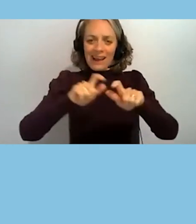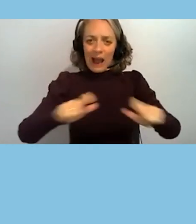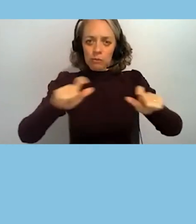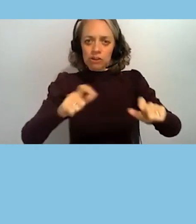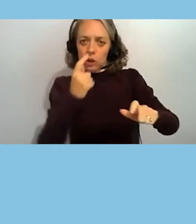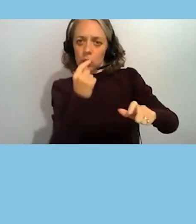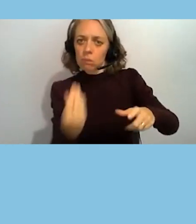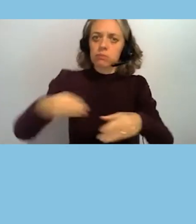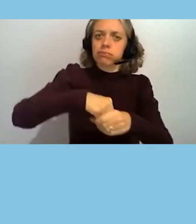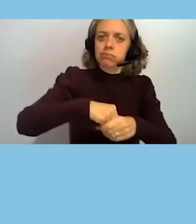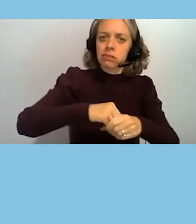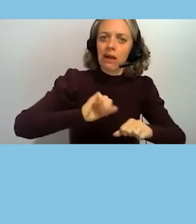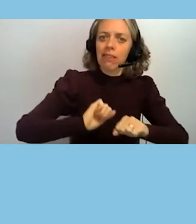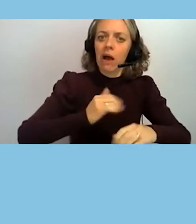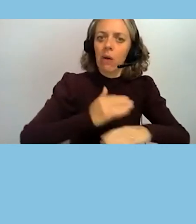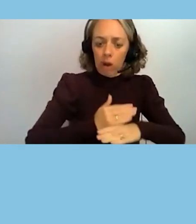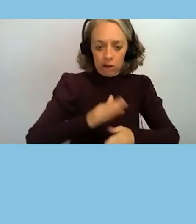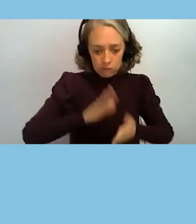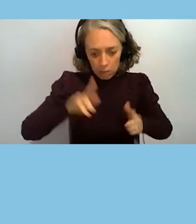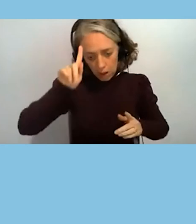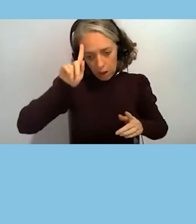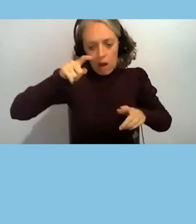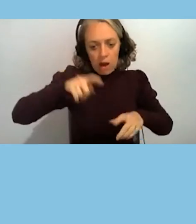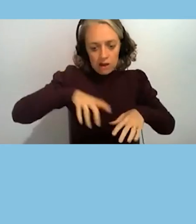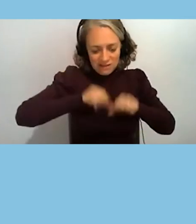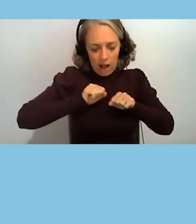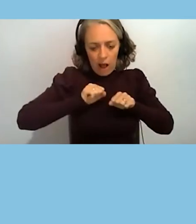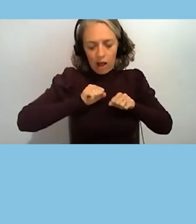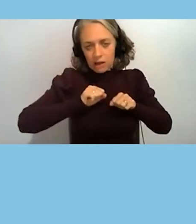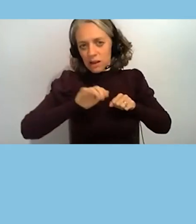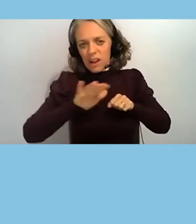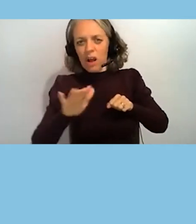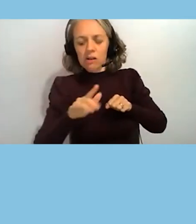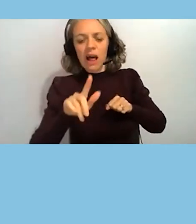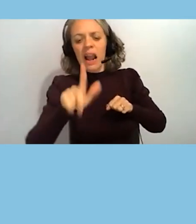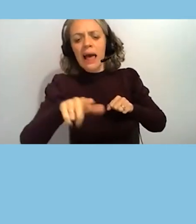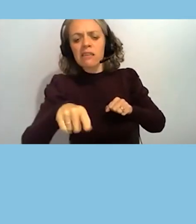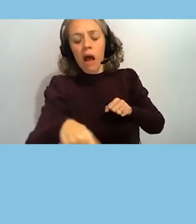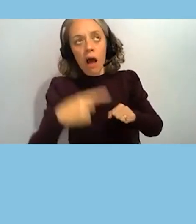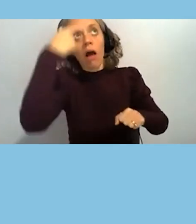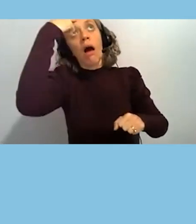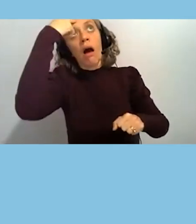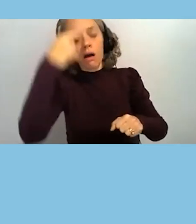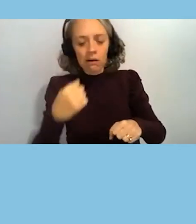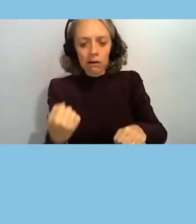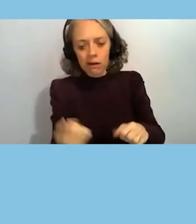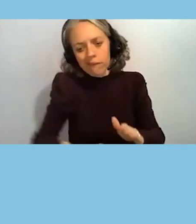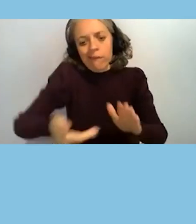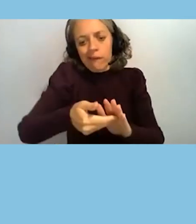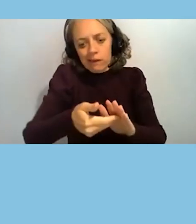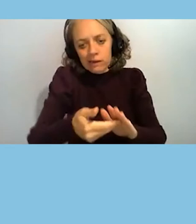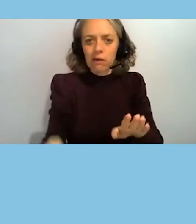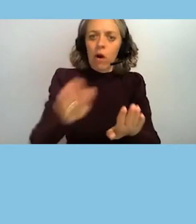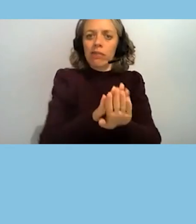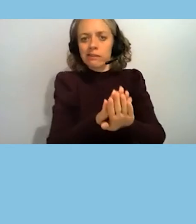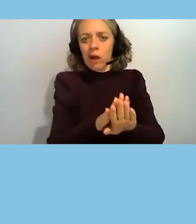do from the point of conception, rather than as a fix or a sort of compliance widget that's laid on over the top